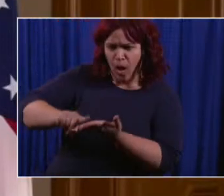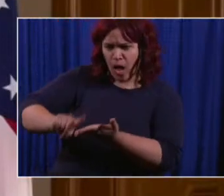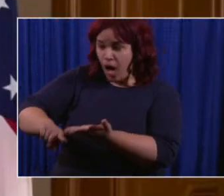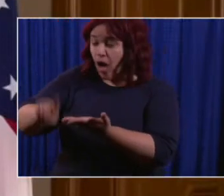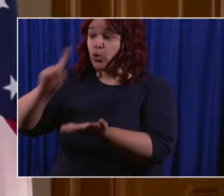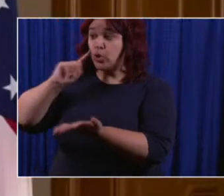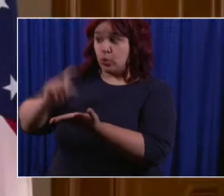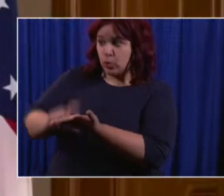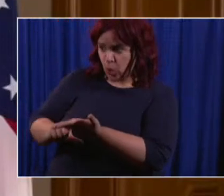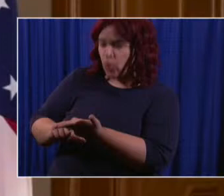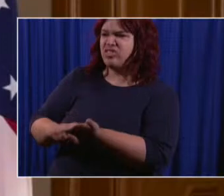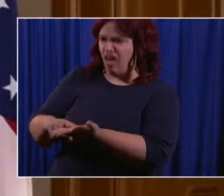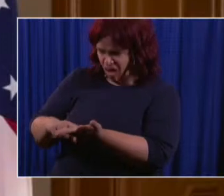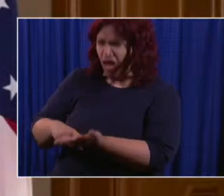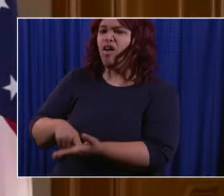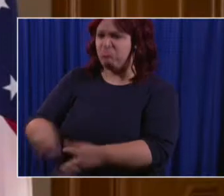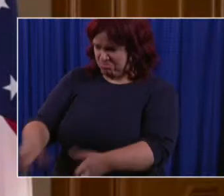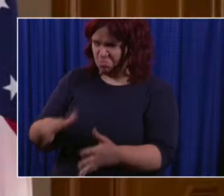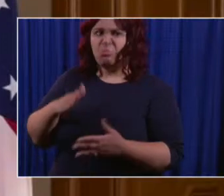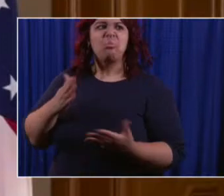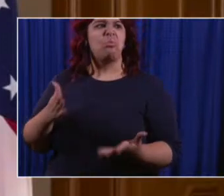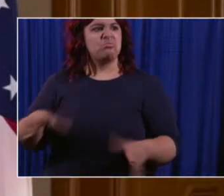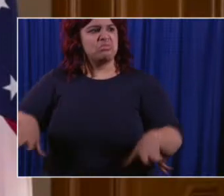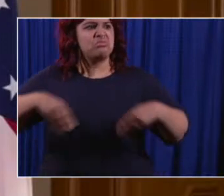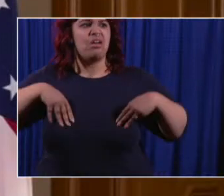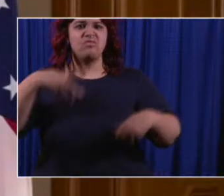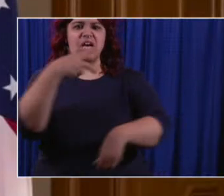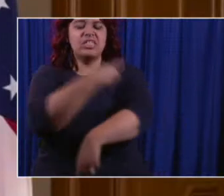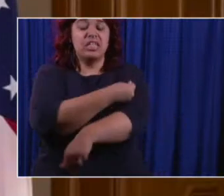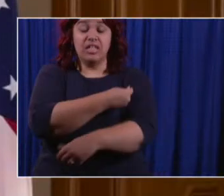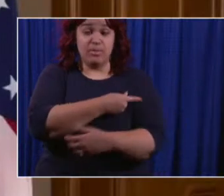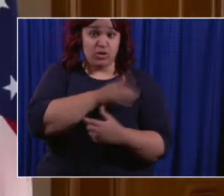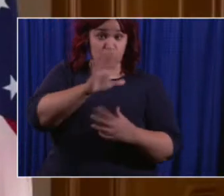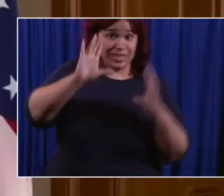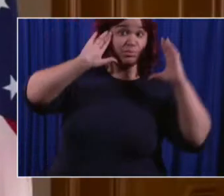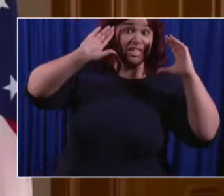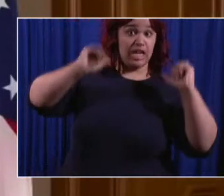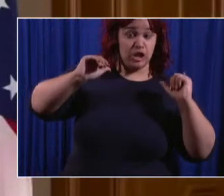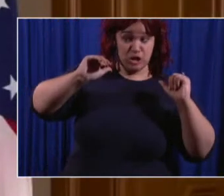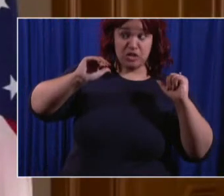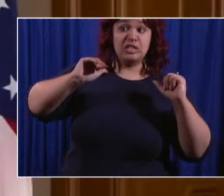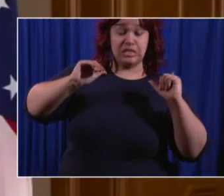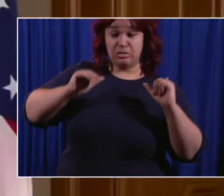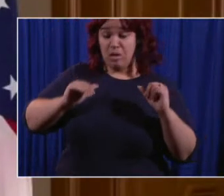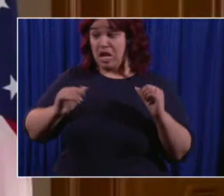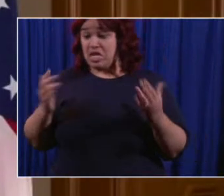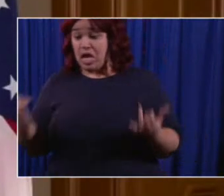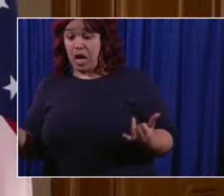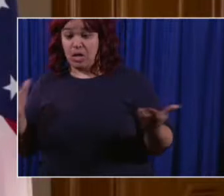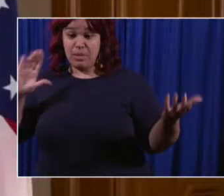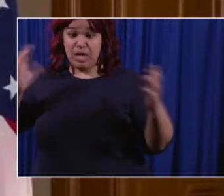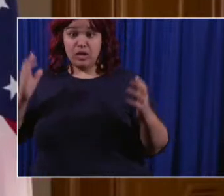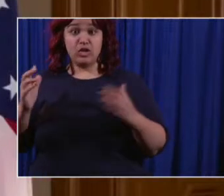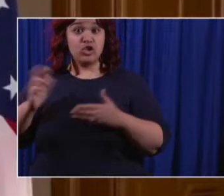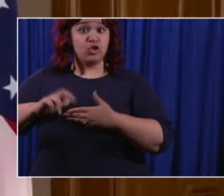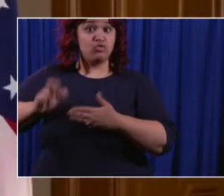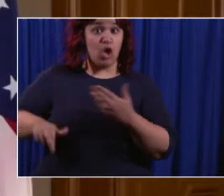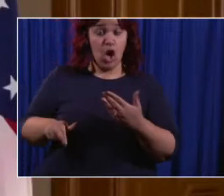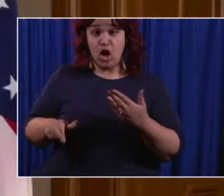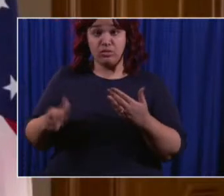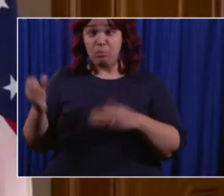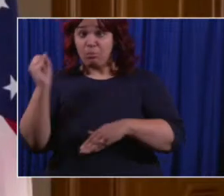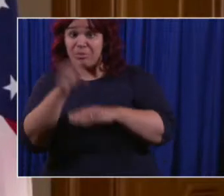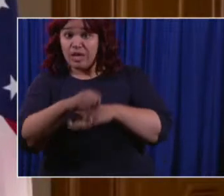exceeded it so far, or is this about what you thought you'd see? Yeah, the vaccinations that we've received after we announced